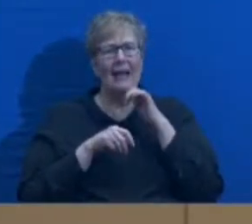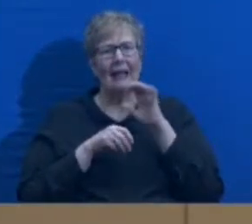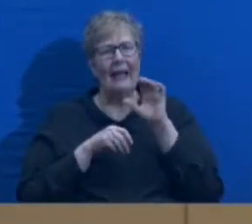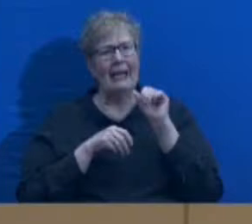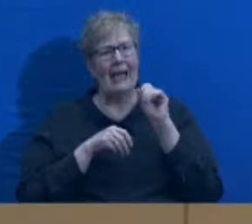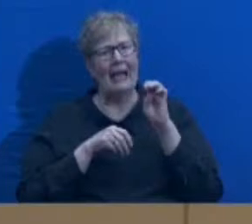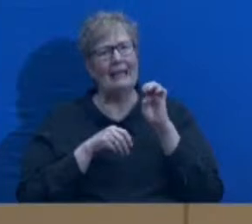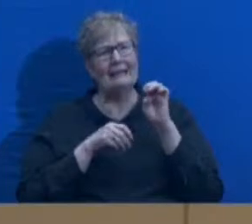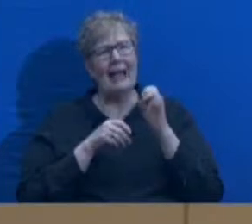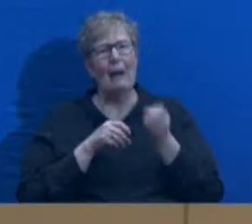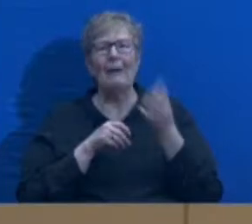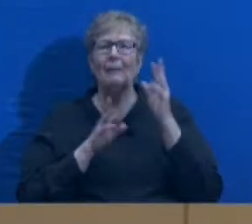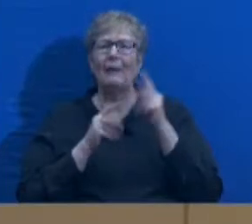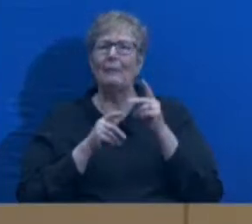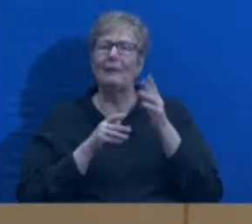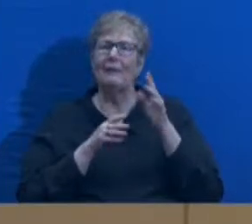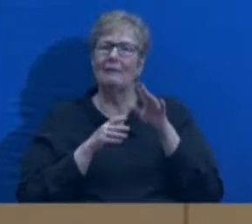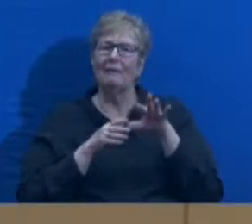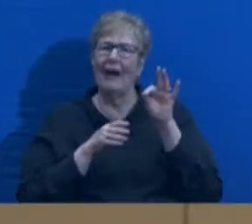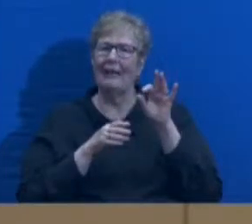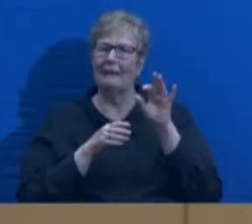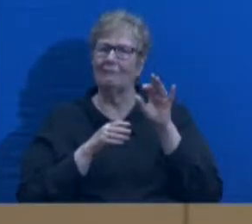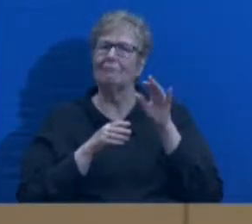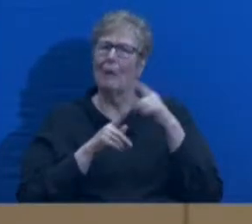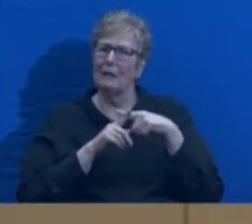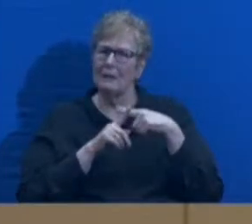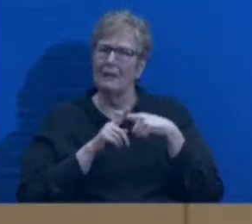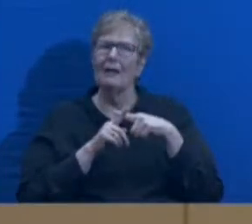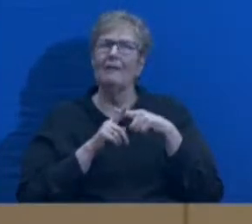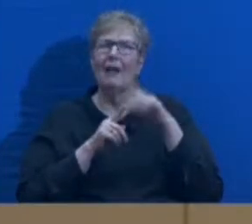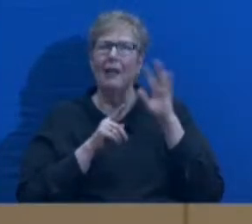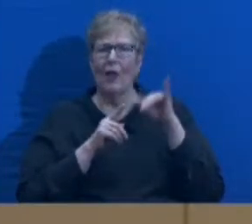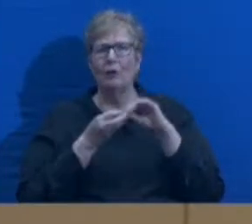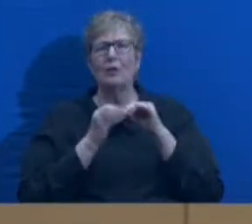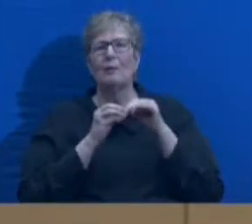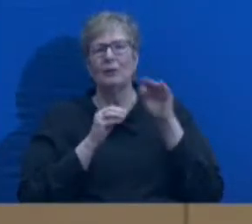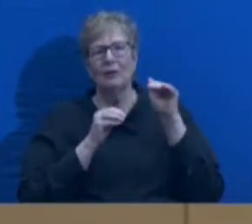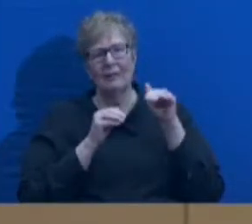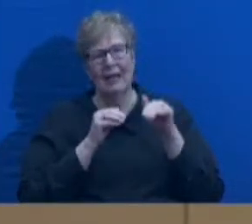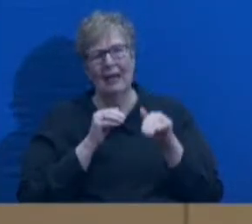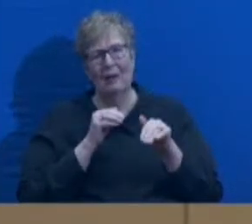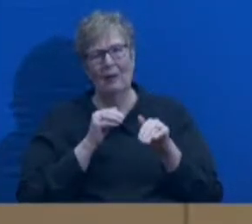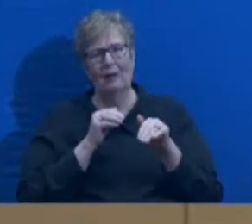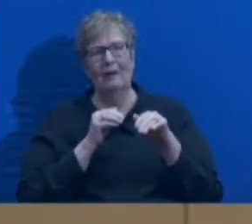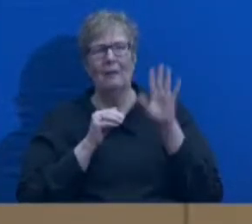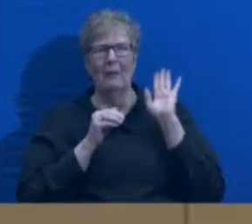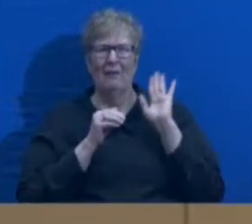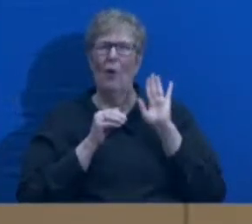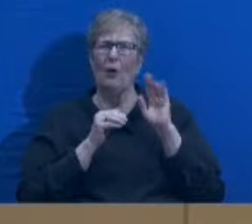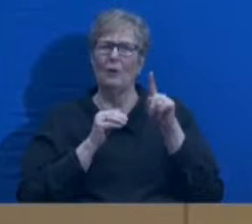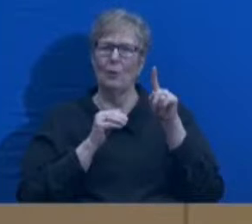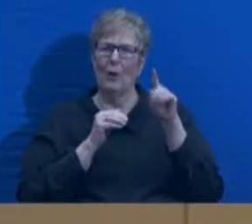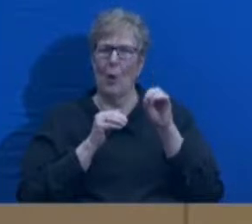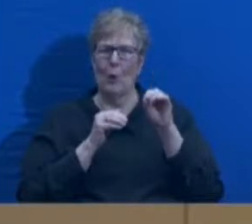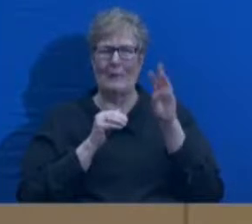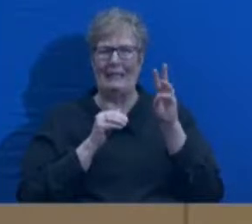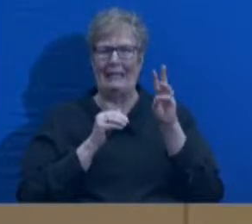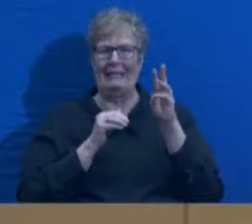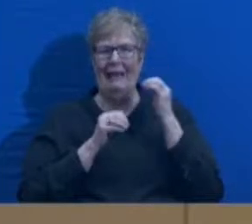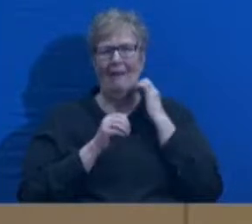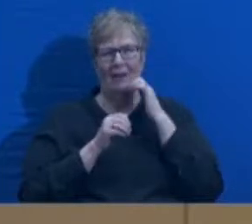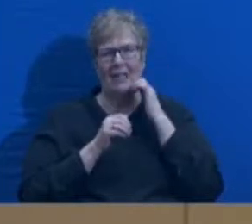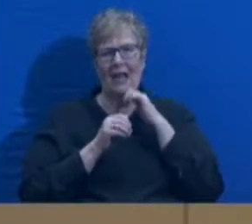last 14 days. They were 120 over the past 7 days, 106 per day. That's an average.